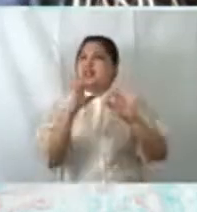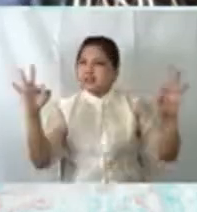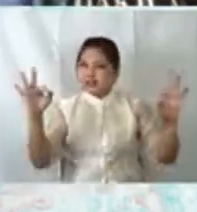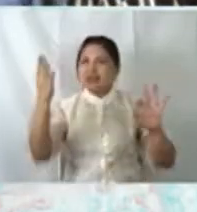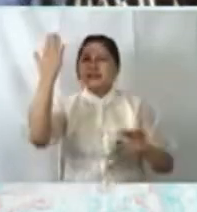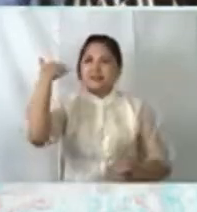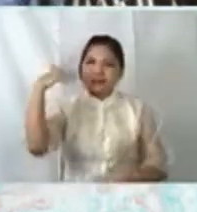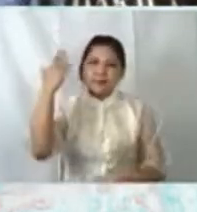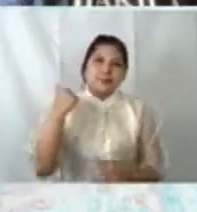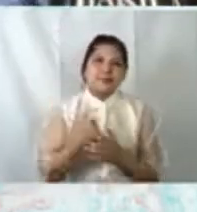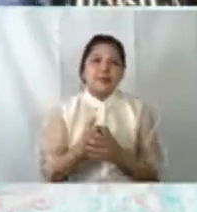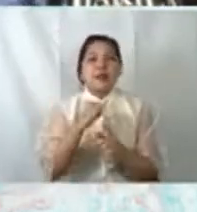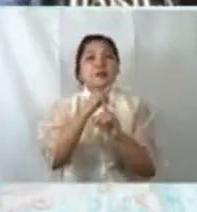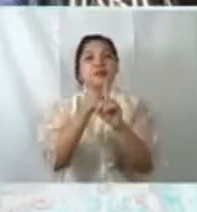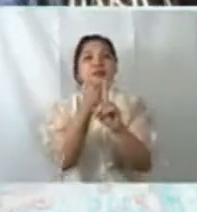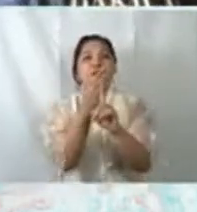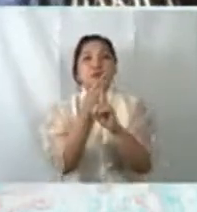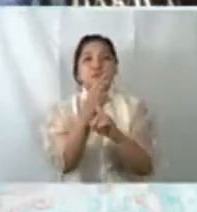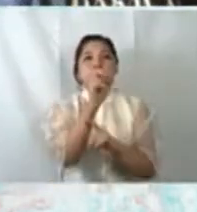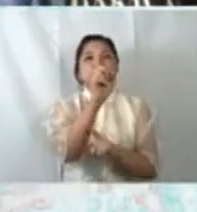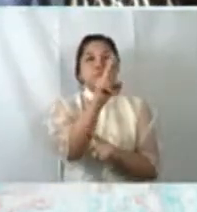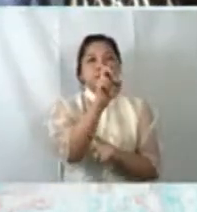By